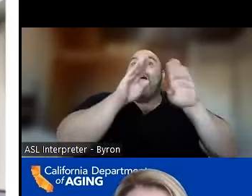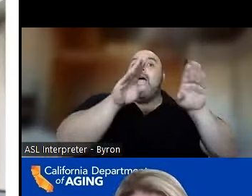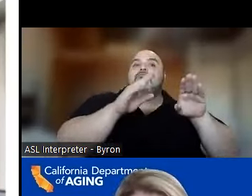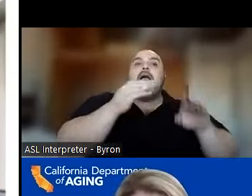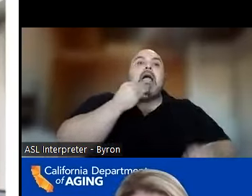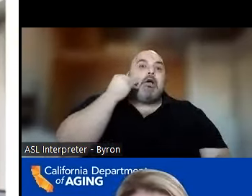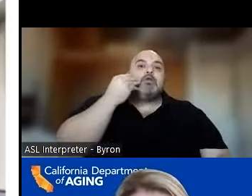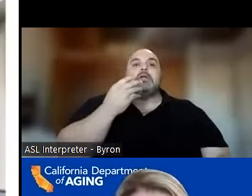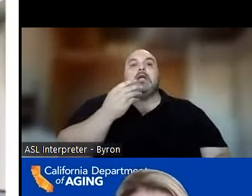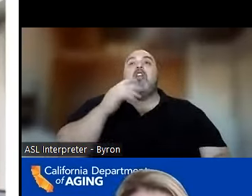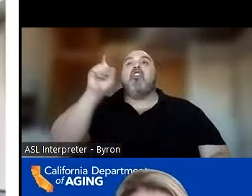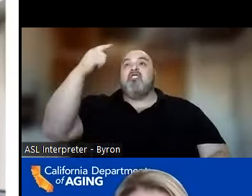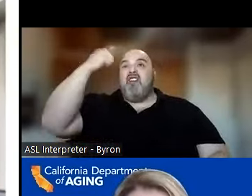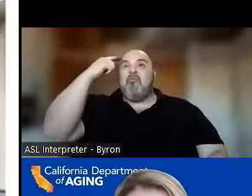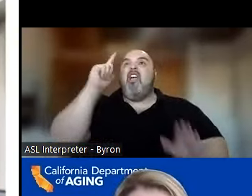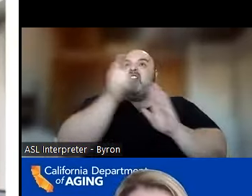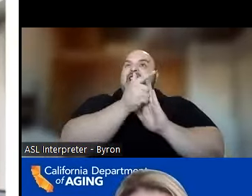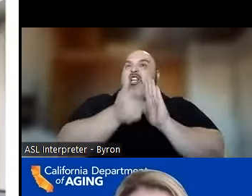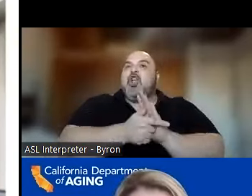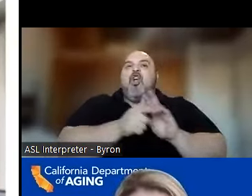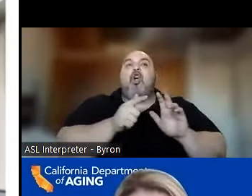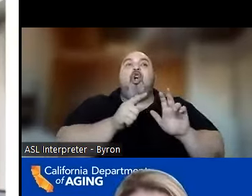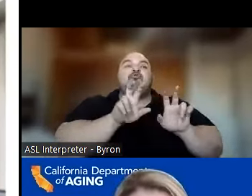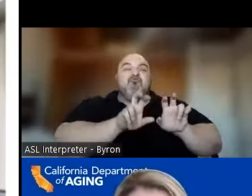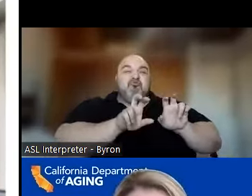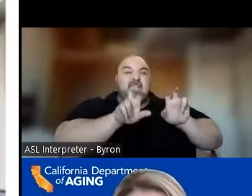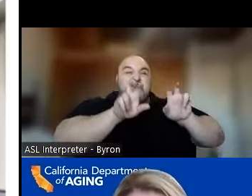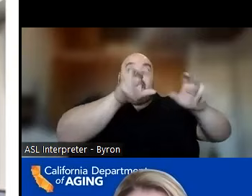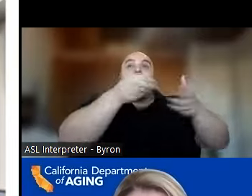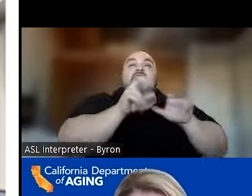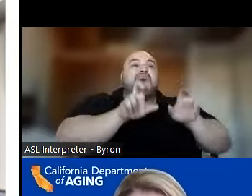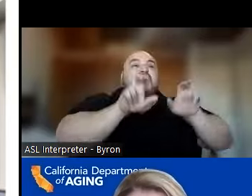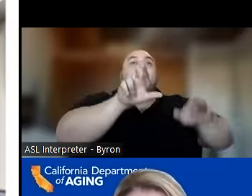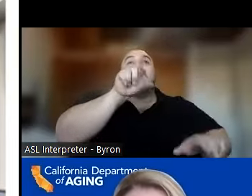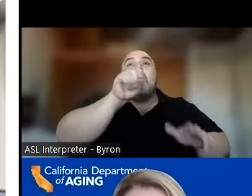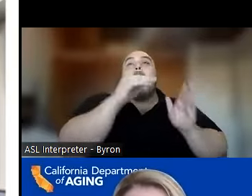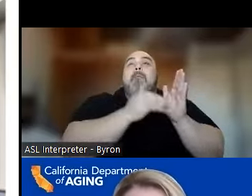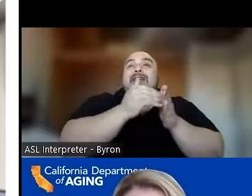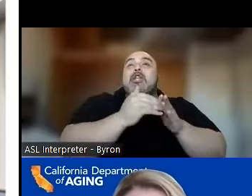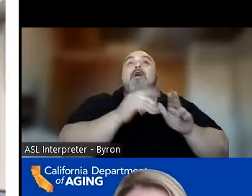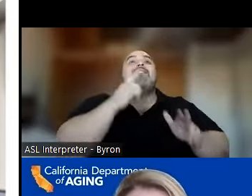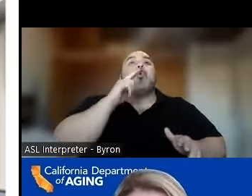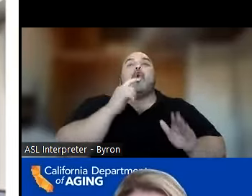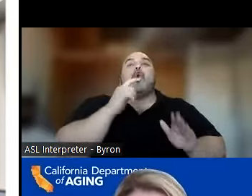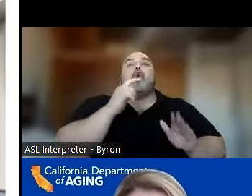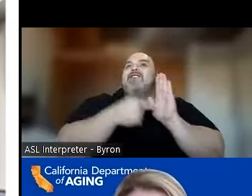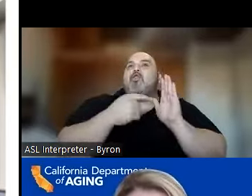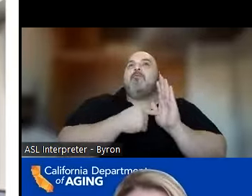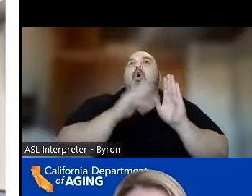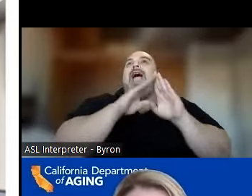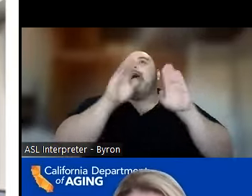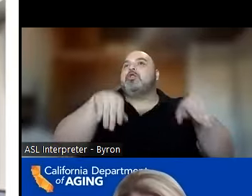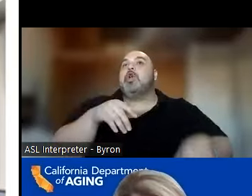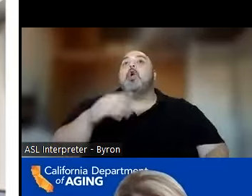and the legislature have invested more than $20 billion in affordable housing. And we know that a lot of those